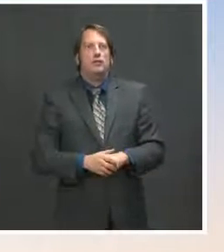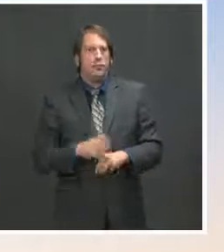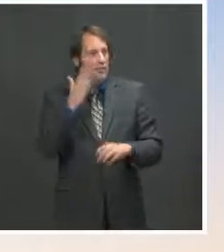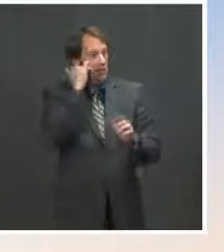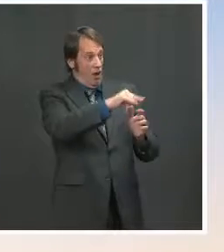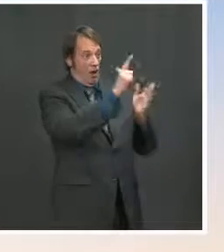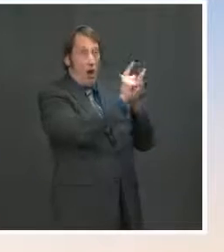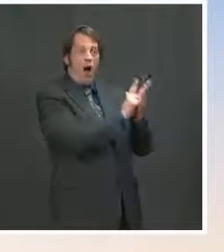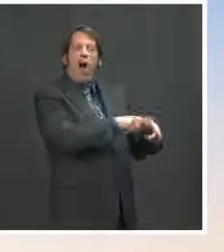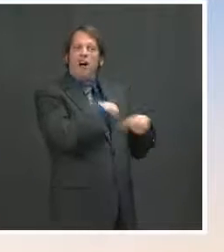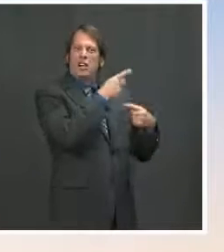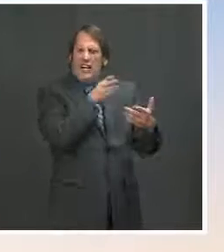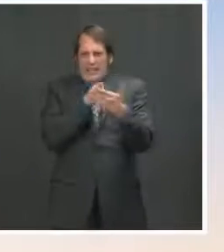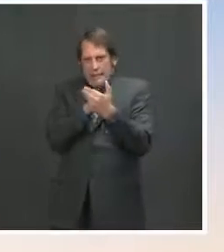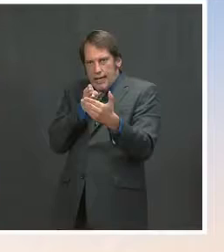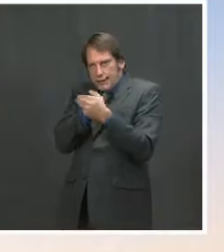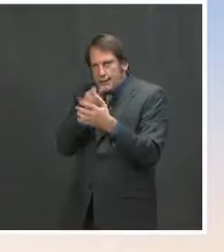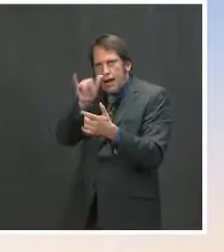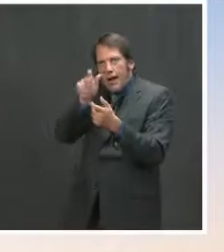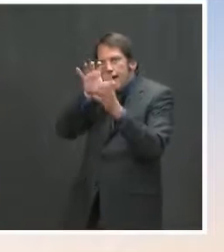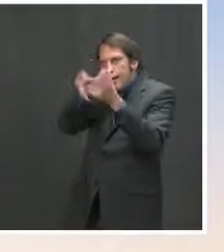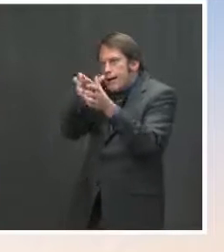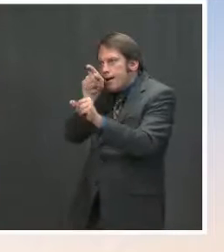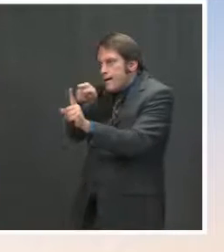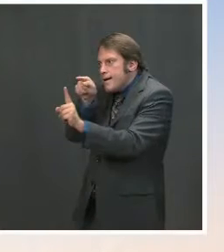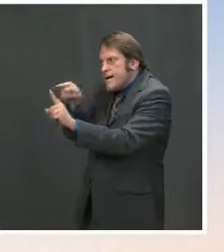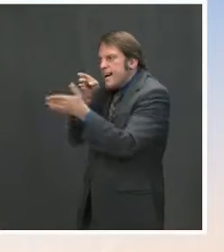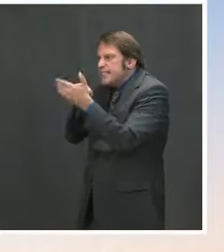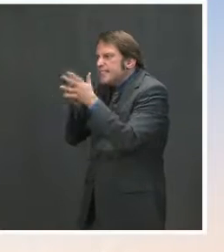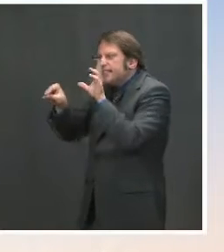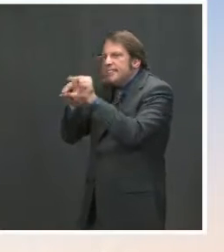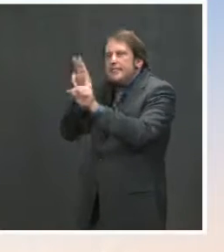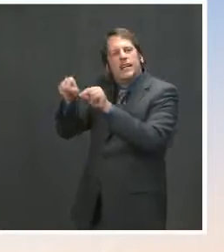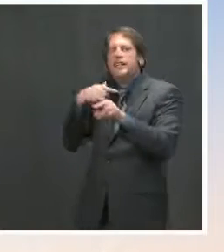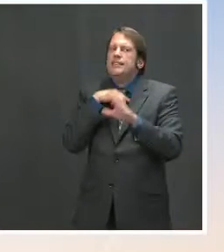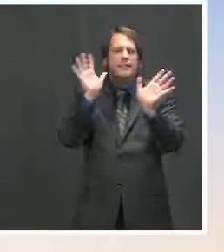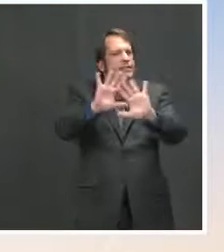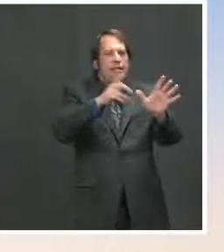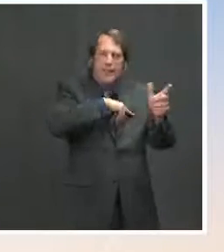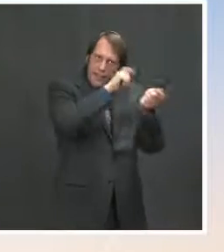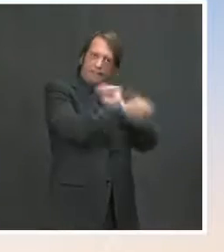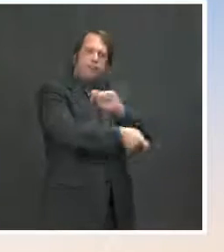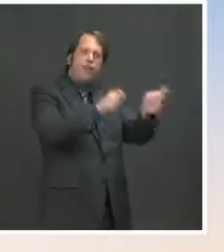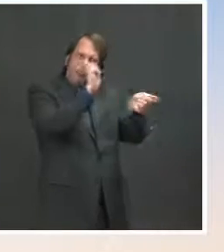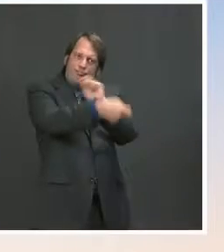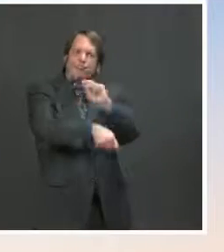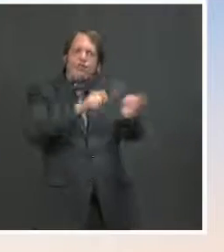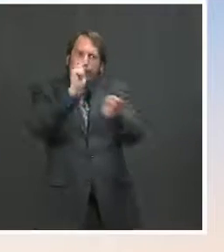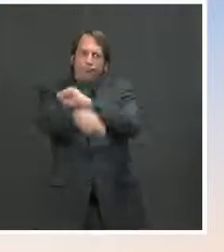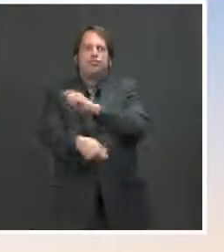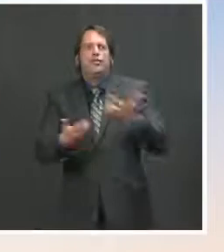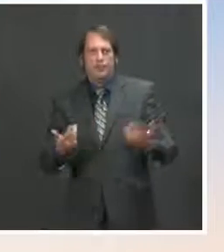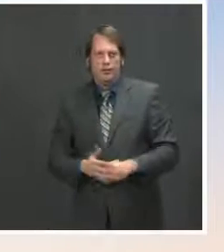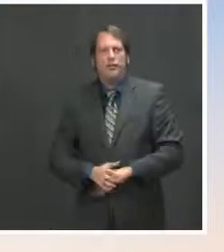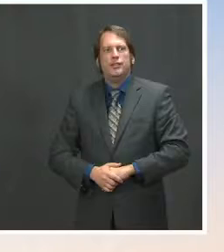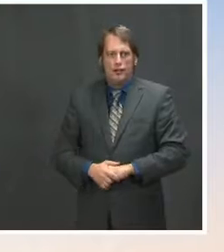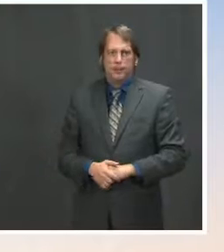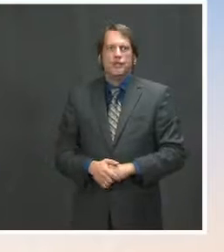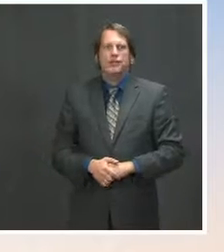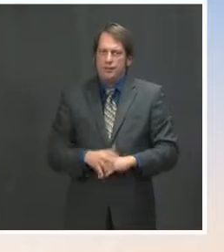from many parts of the Middle East and Africa from applying for refugee status and to resume flights, and that we remain committed